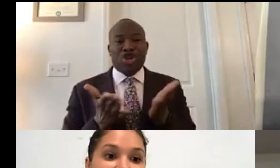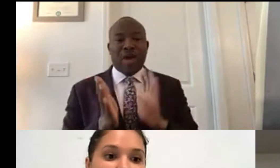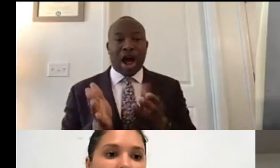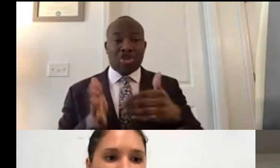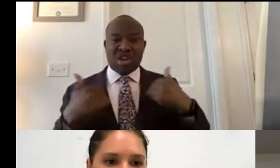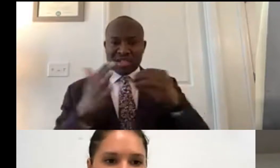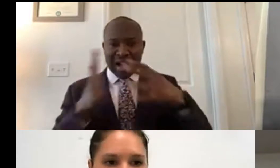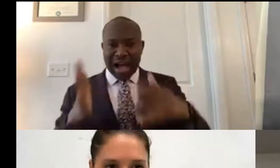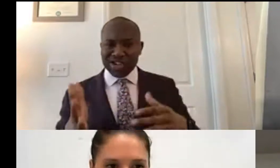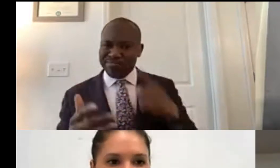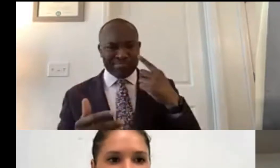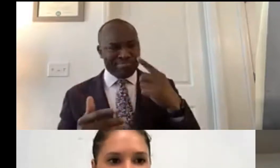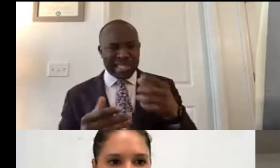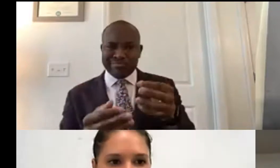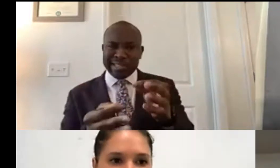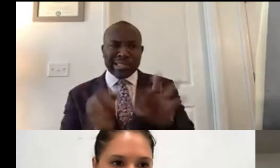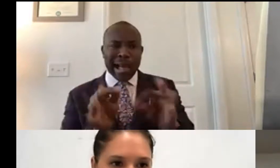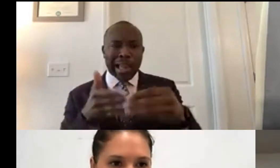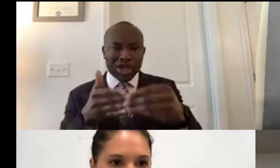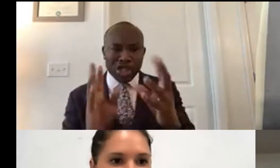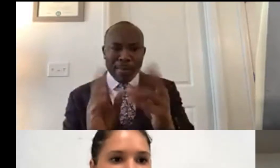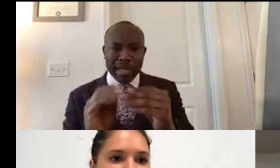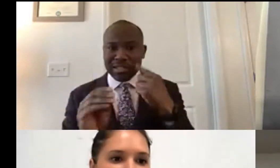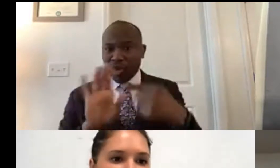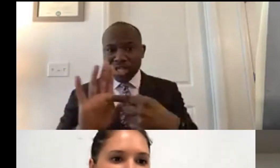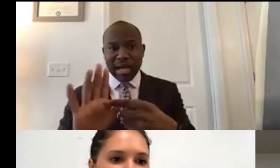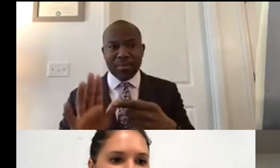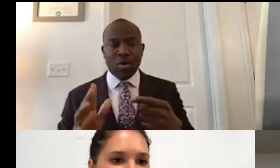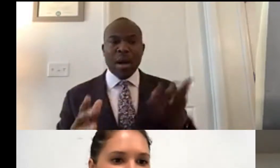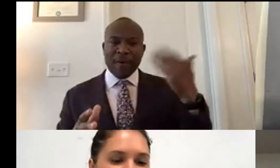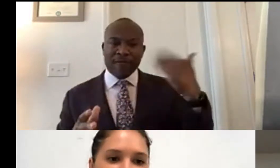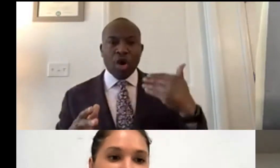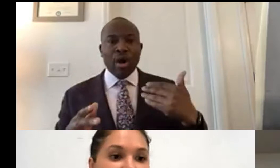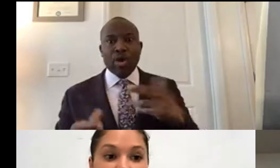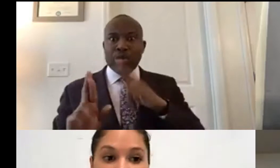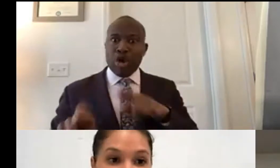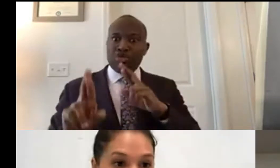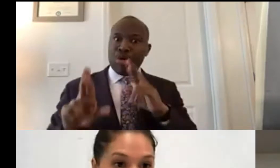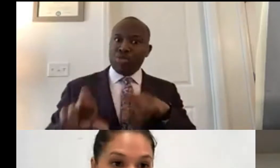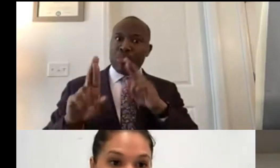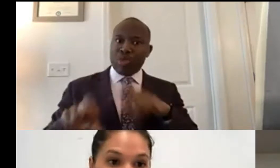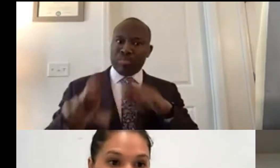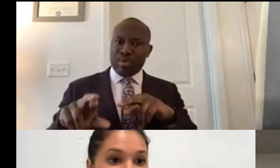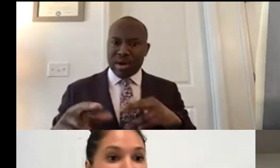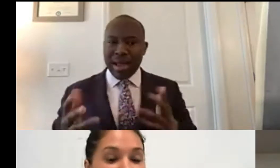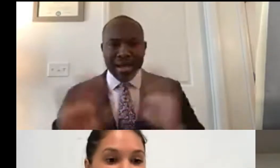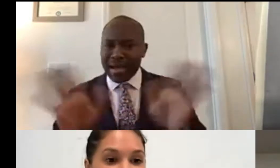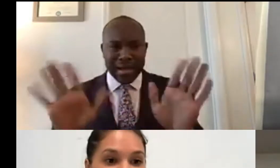expectations of how to serve our young scholars, though. And we have leadership meetings, for